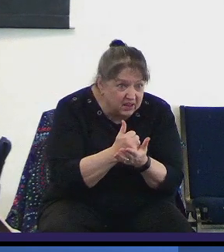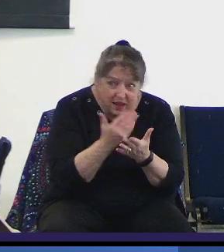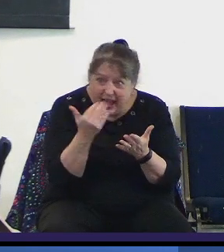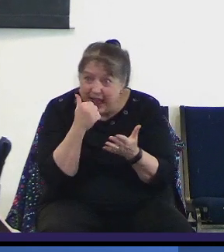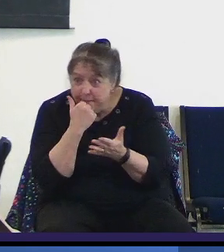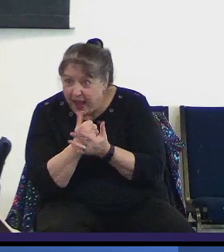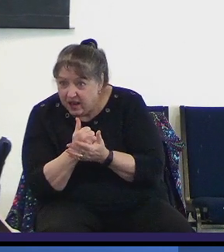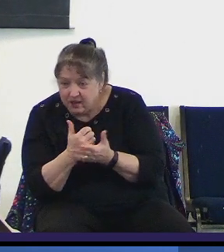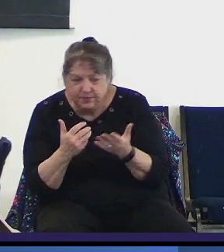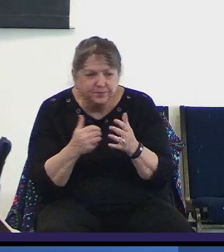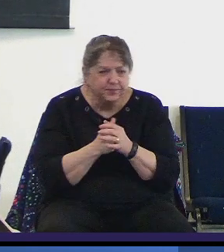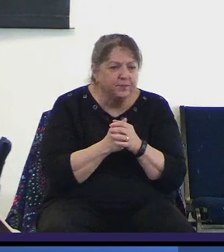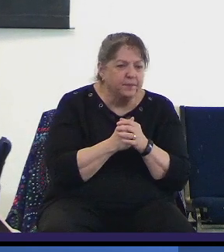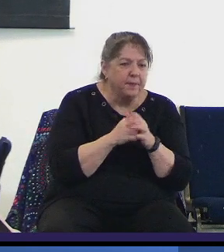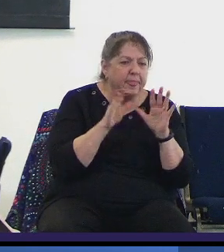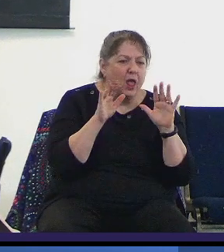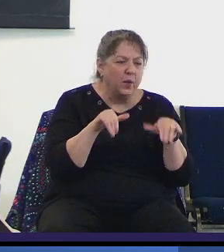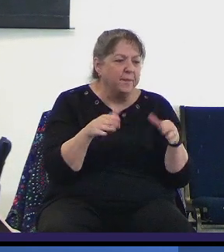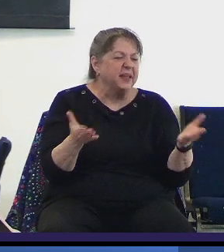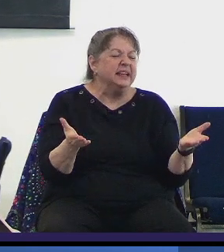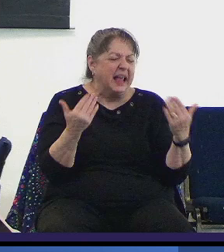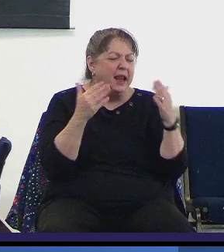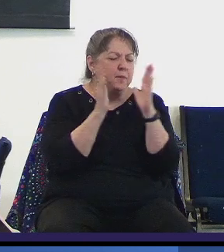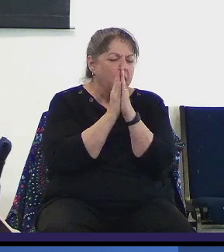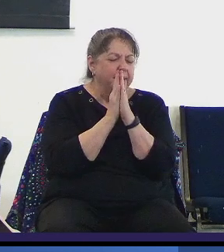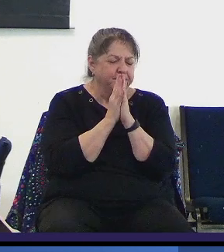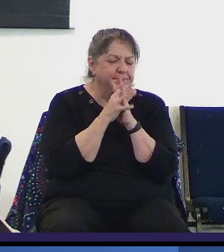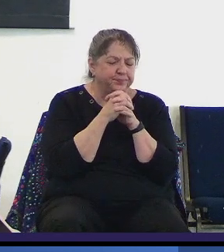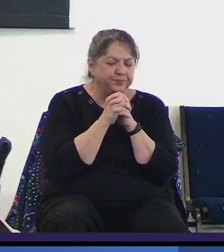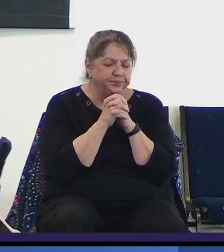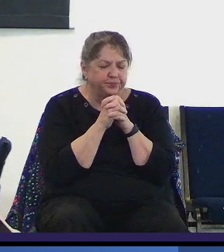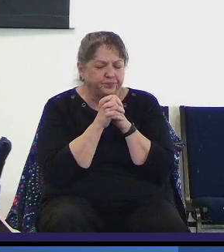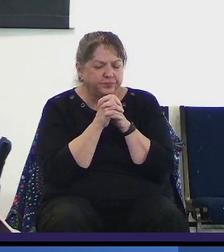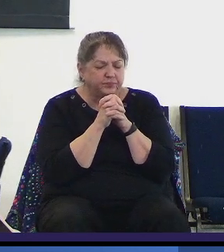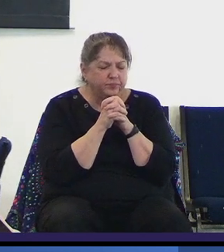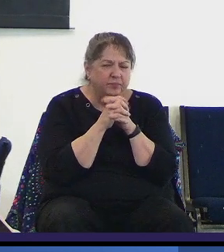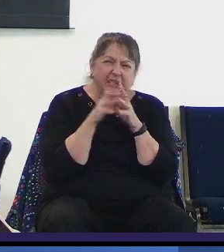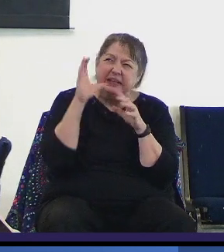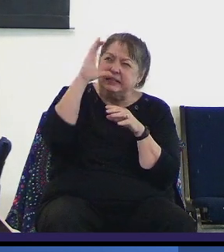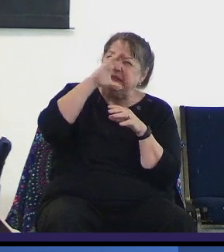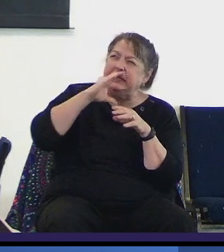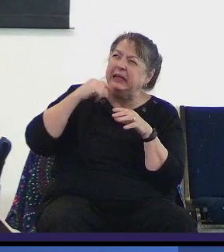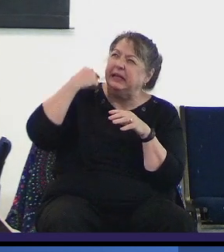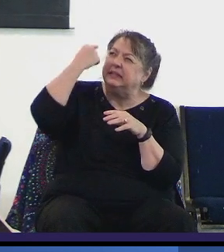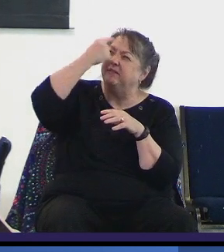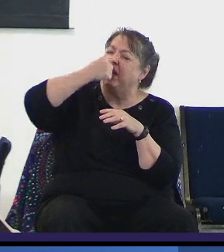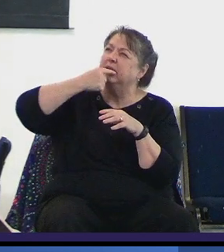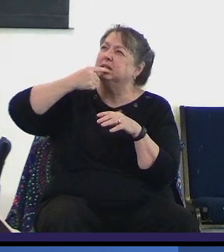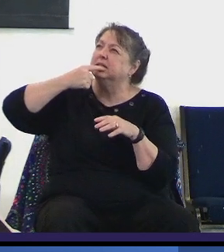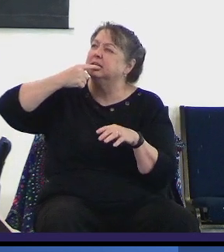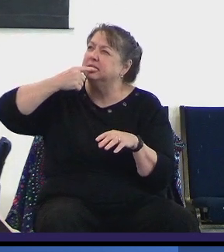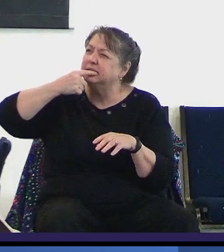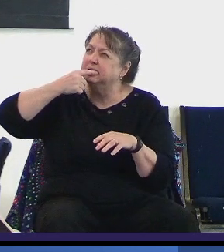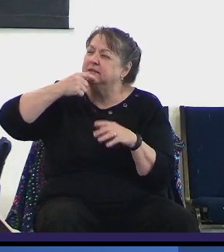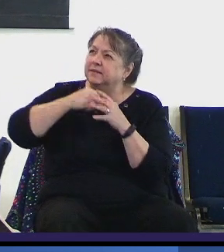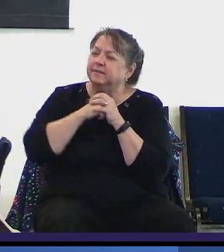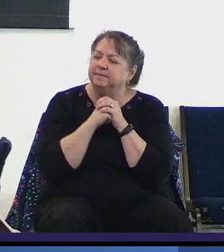Amen. Amen. So please stand with me and join me in prayer. Let's seek his face this morning.